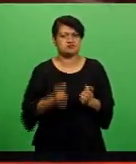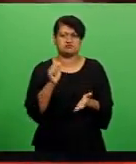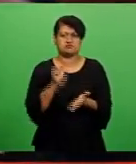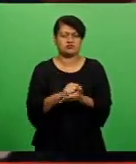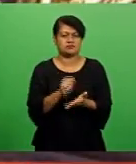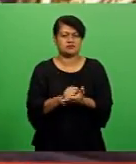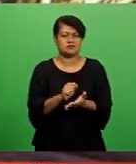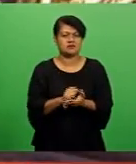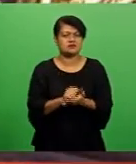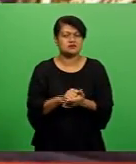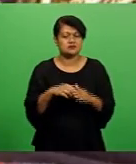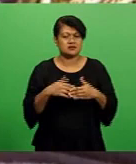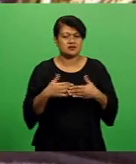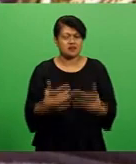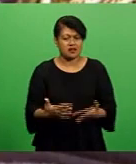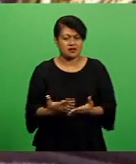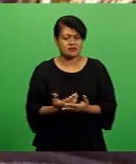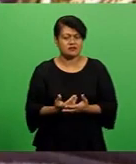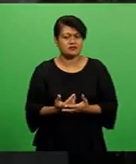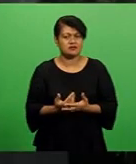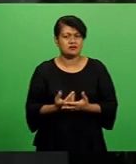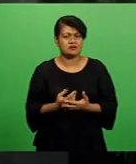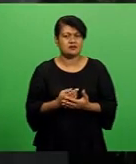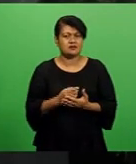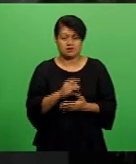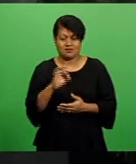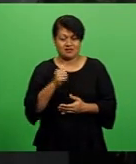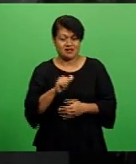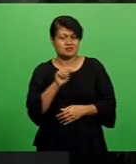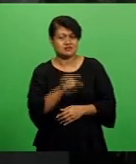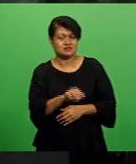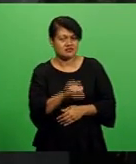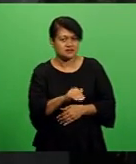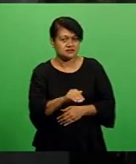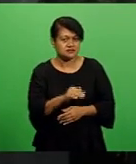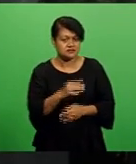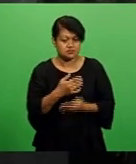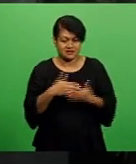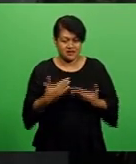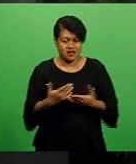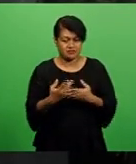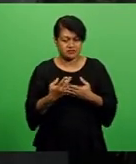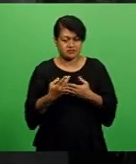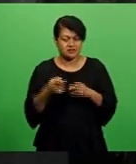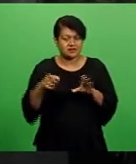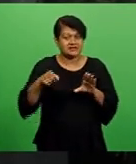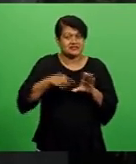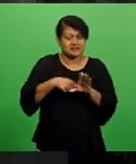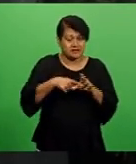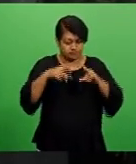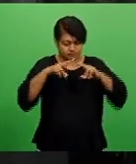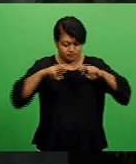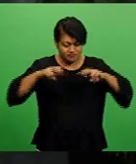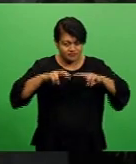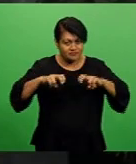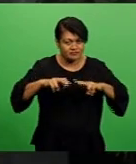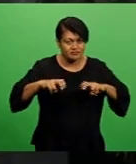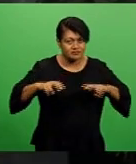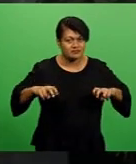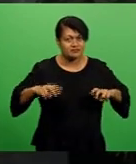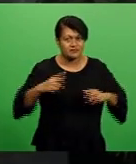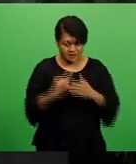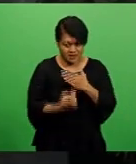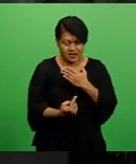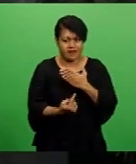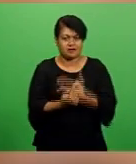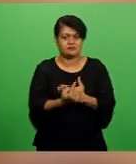secured in exhibit rooms are not to be touched. Yeah, our internal investigation has been done to see the process and system